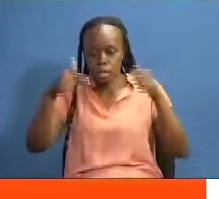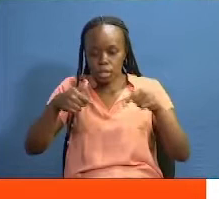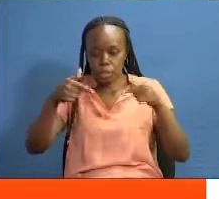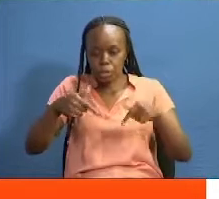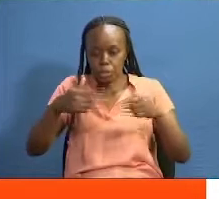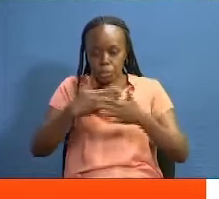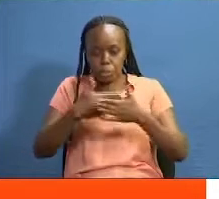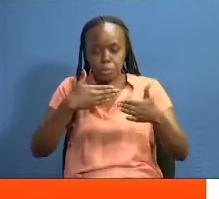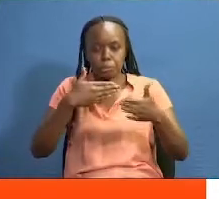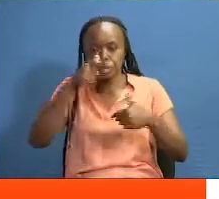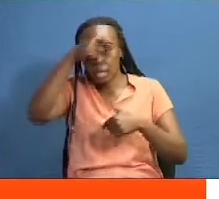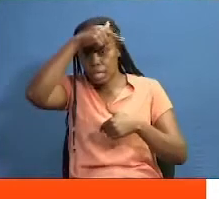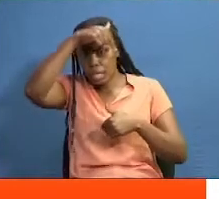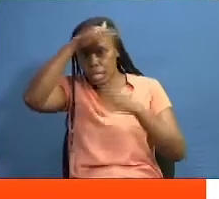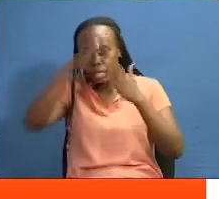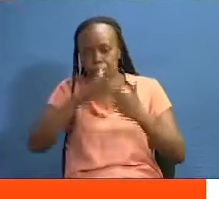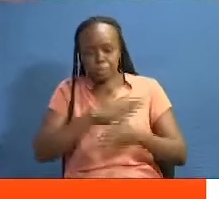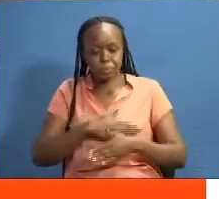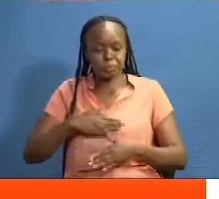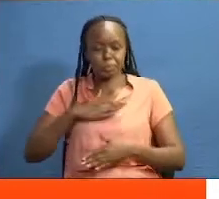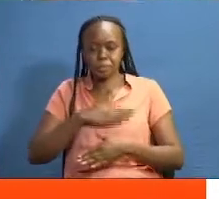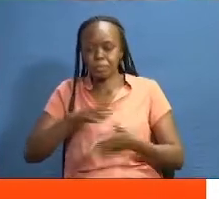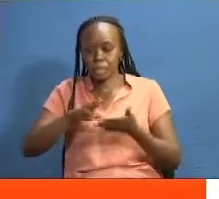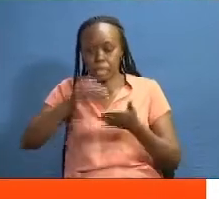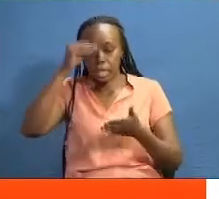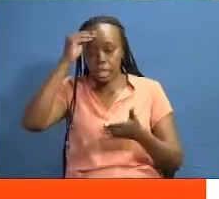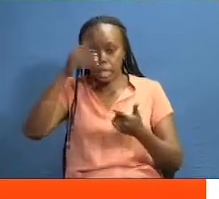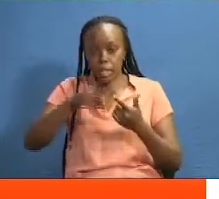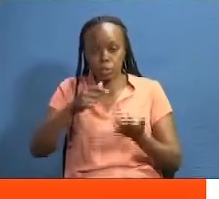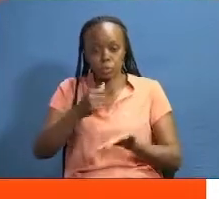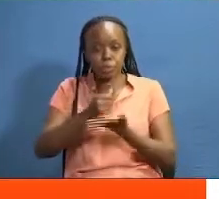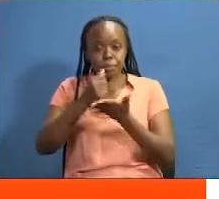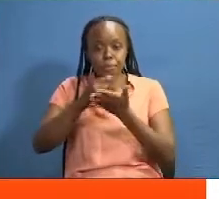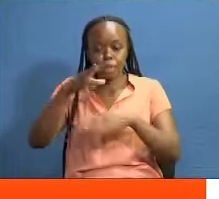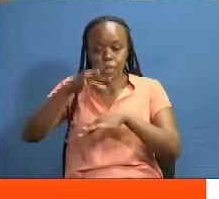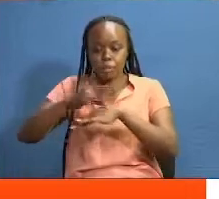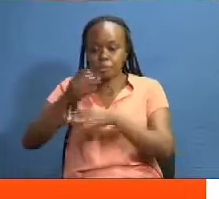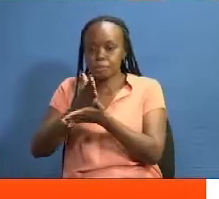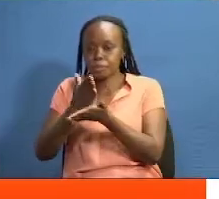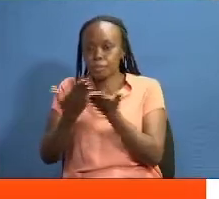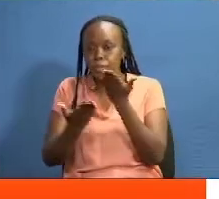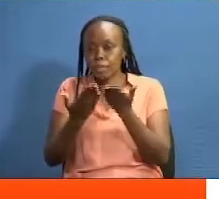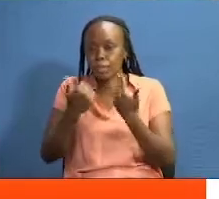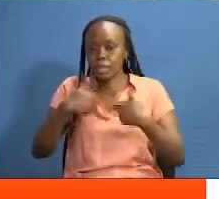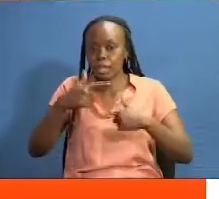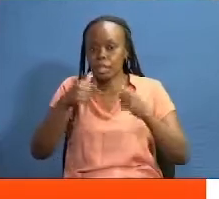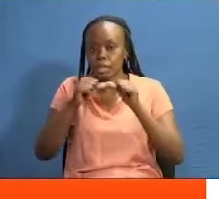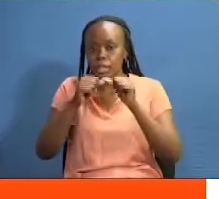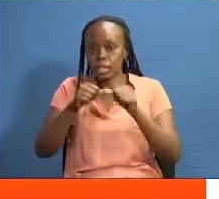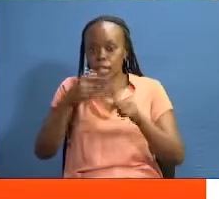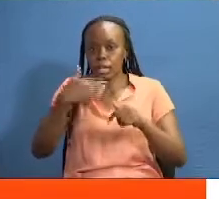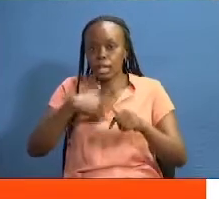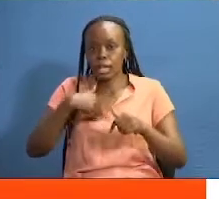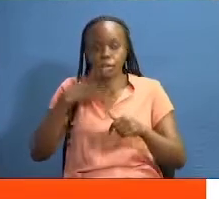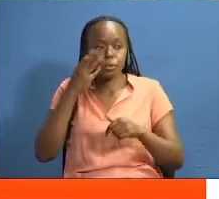immediately after graduating, please learn to volunteer. Find somewhere where you can even do internship. All right? Get